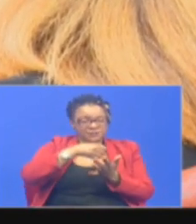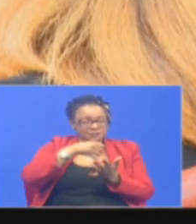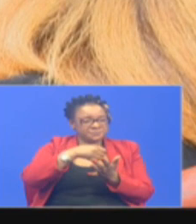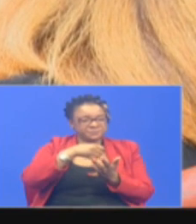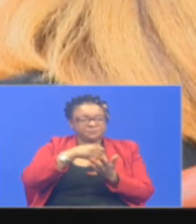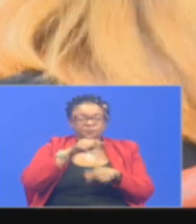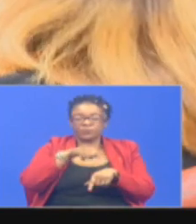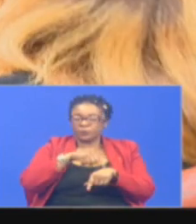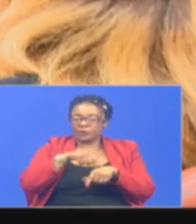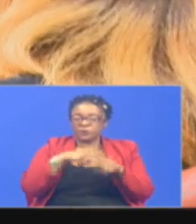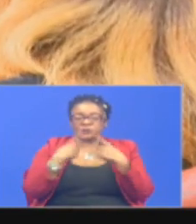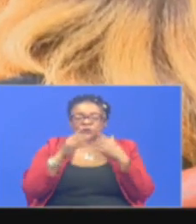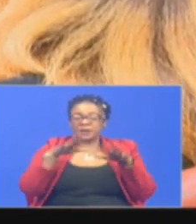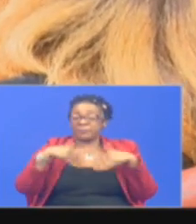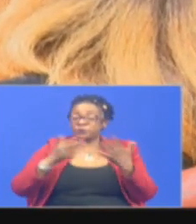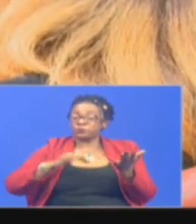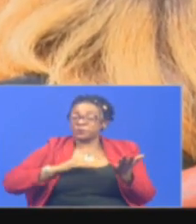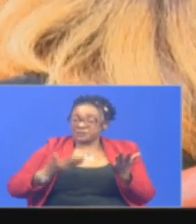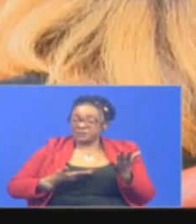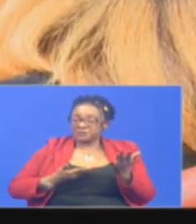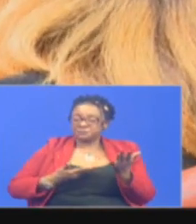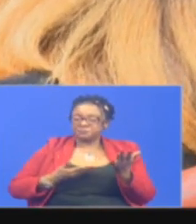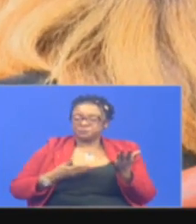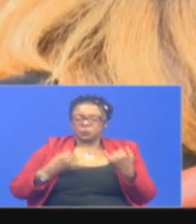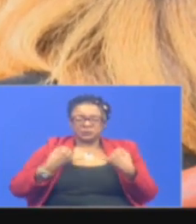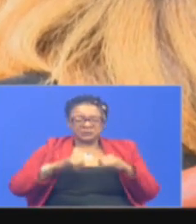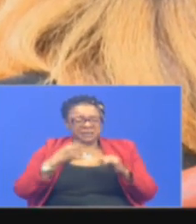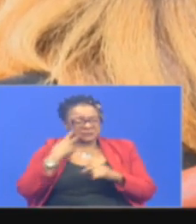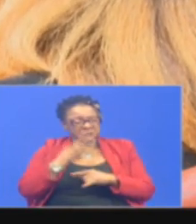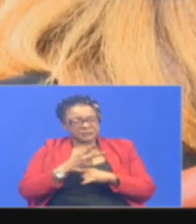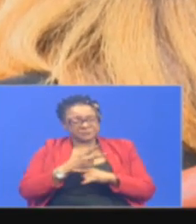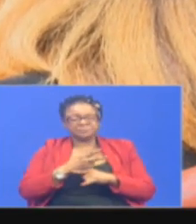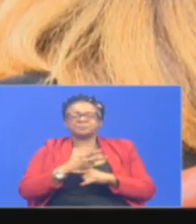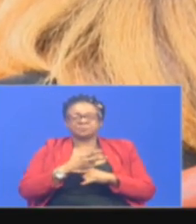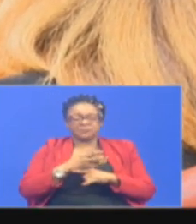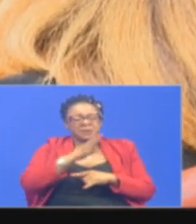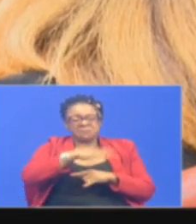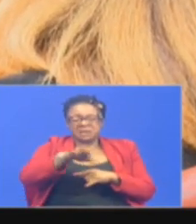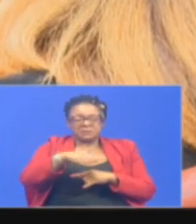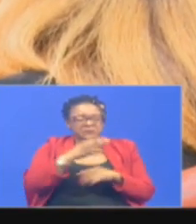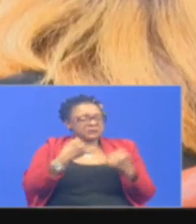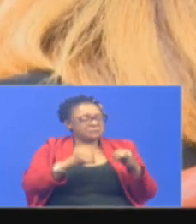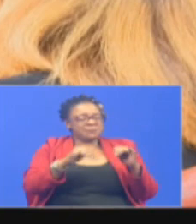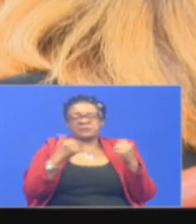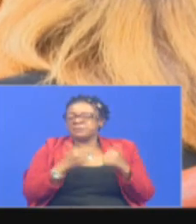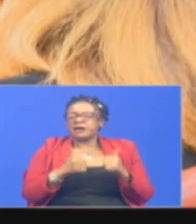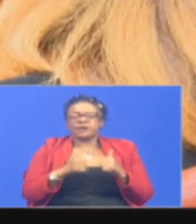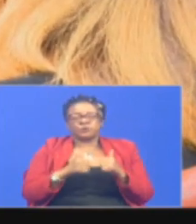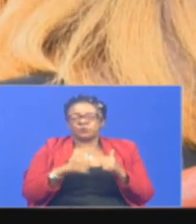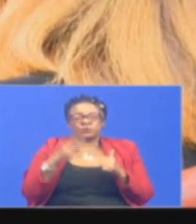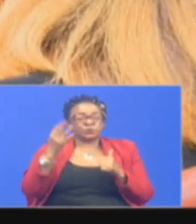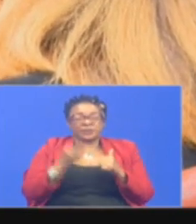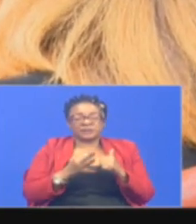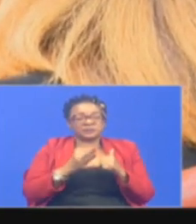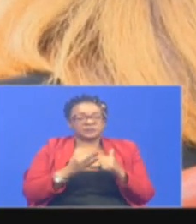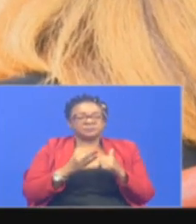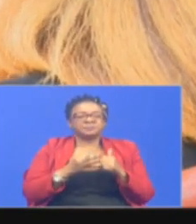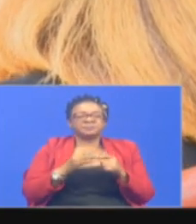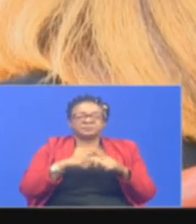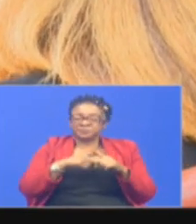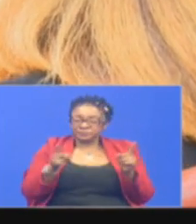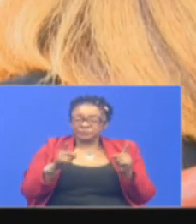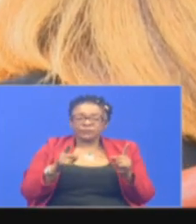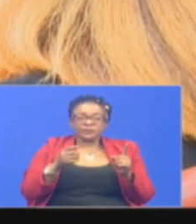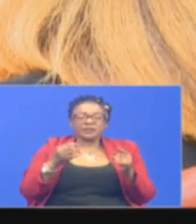it comes to women. We look at Parliament. Parliament has not implemented the two-thirds gender principle, despite the fact that they